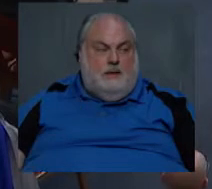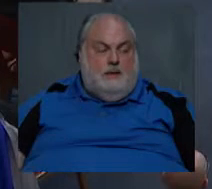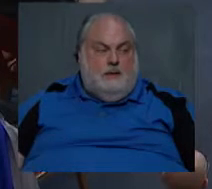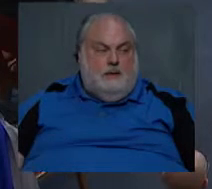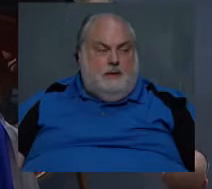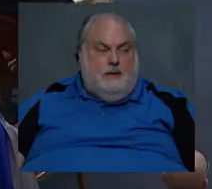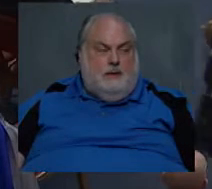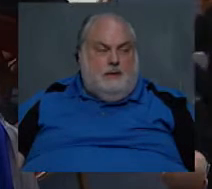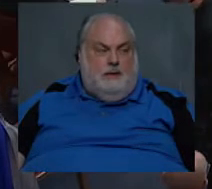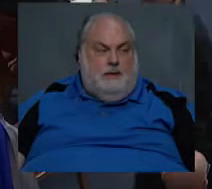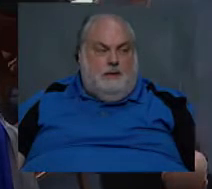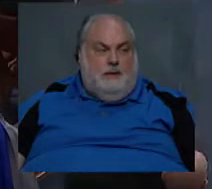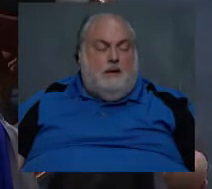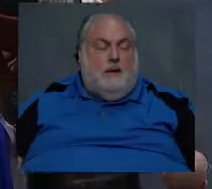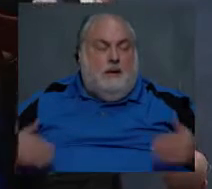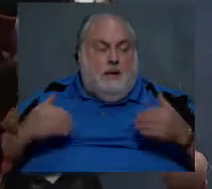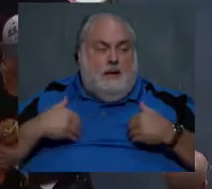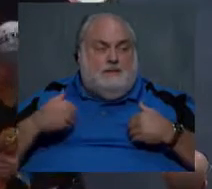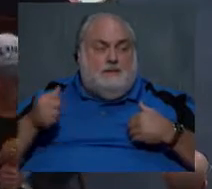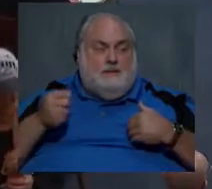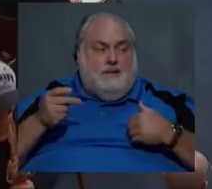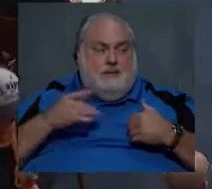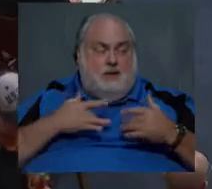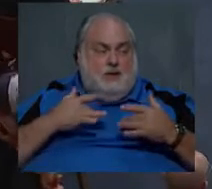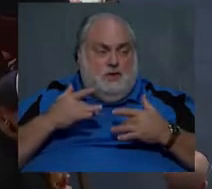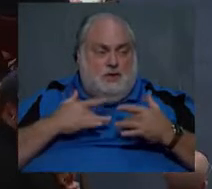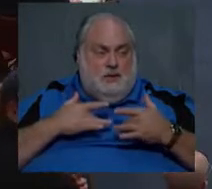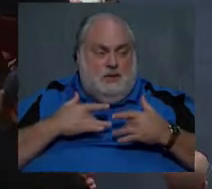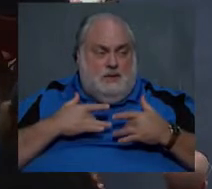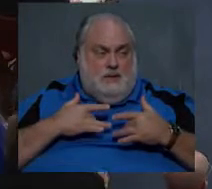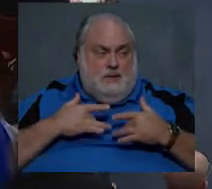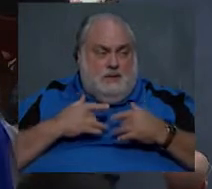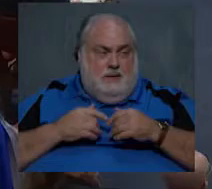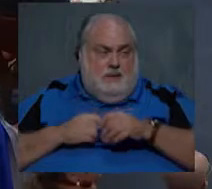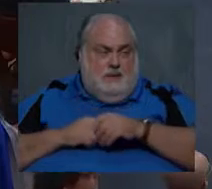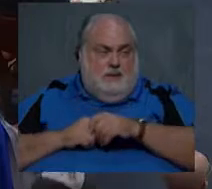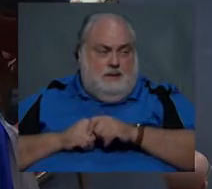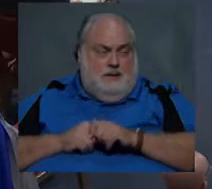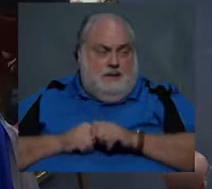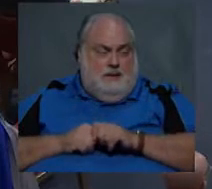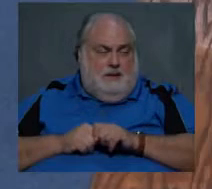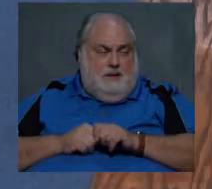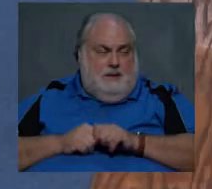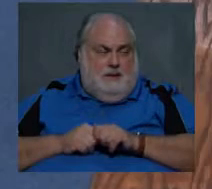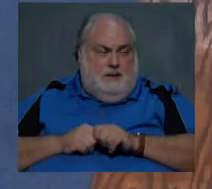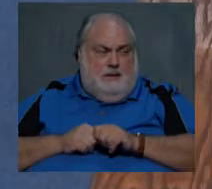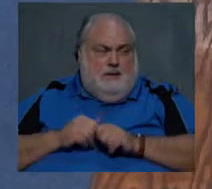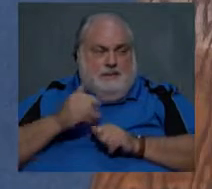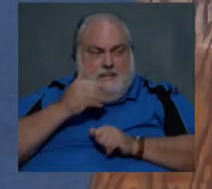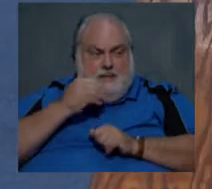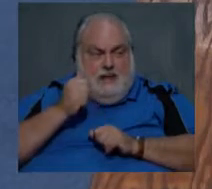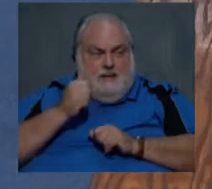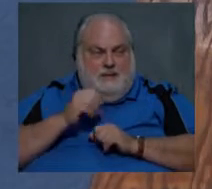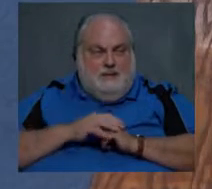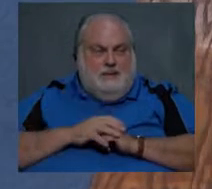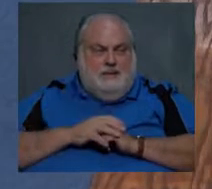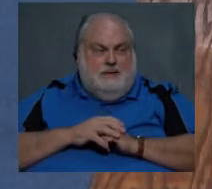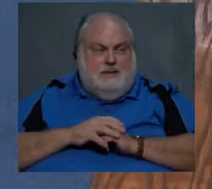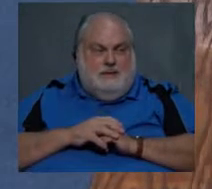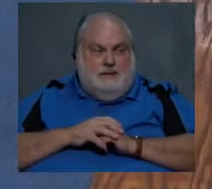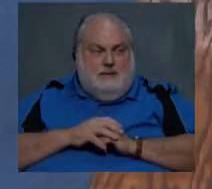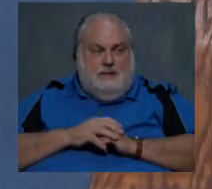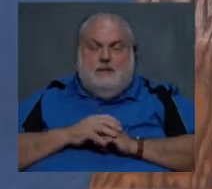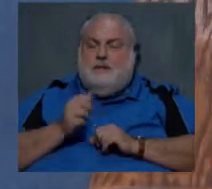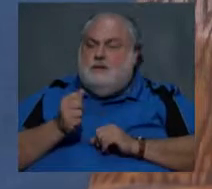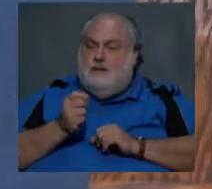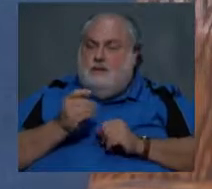I have several concerns. Come up to the mic so we can pick you up. Is that better? Yes. Okay. I have